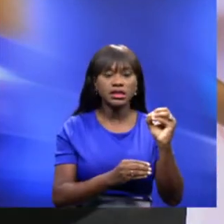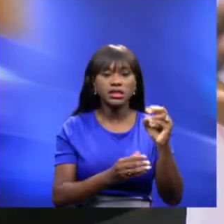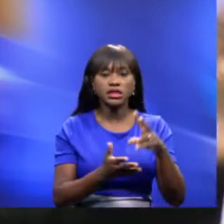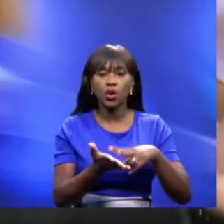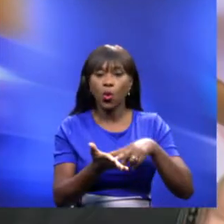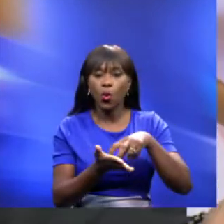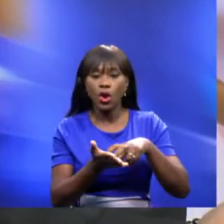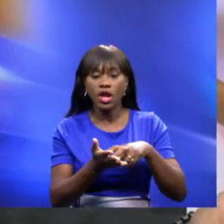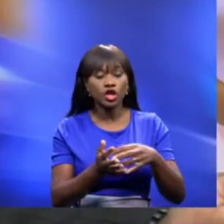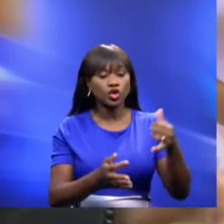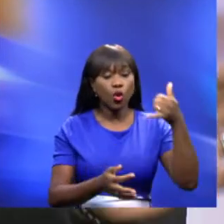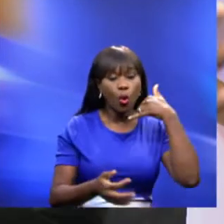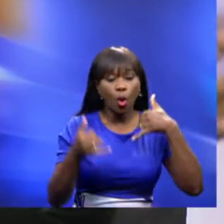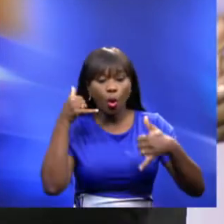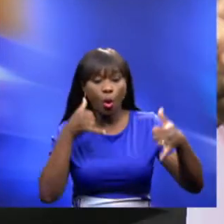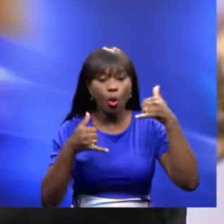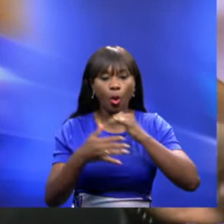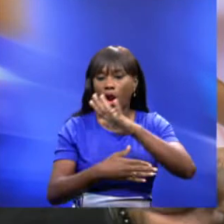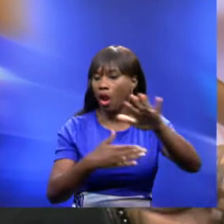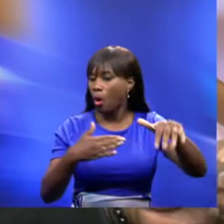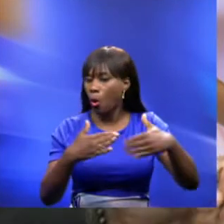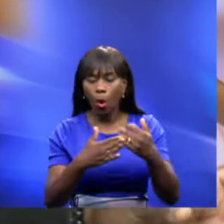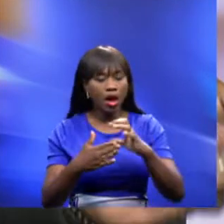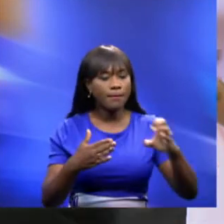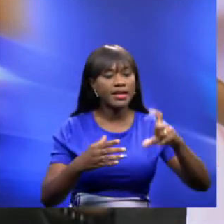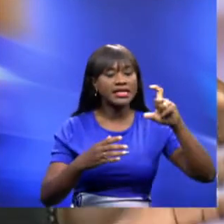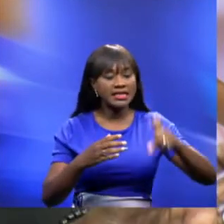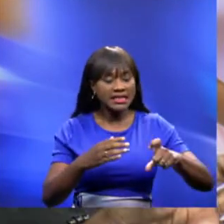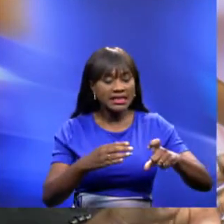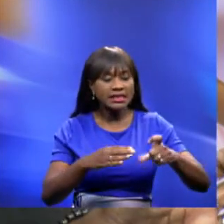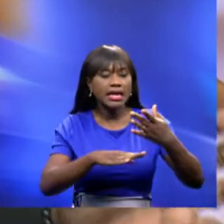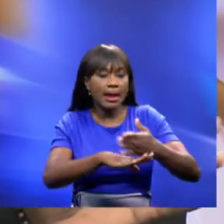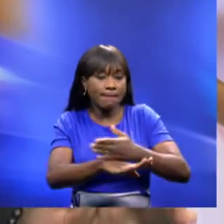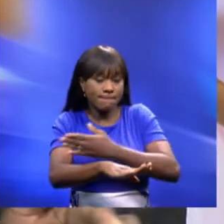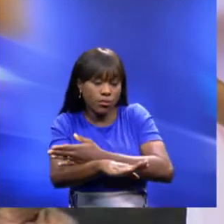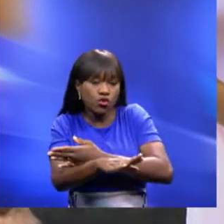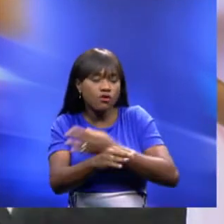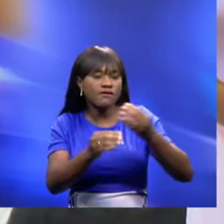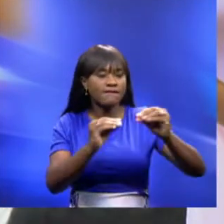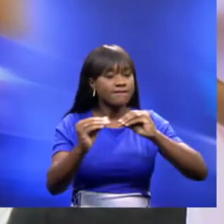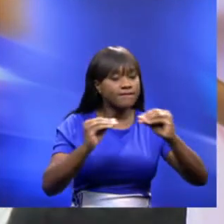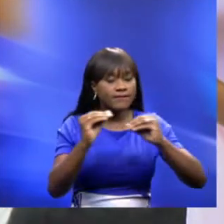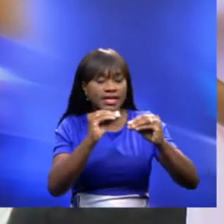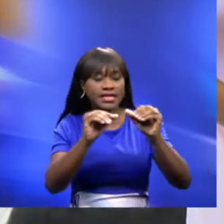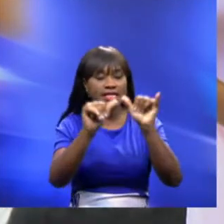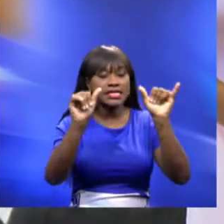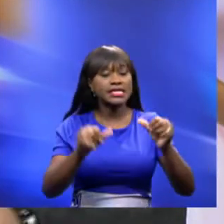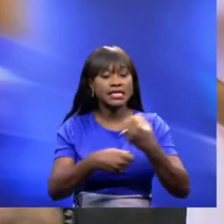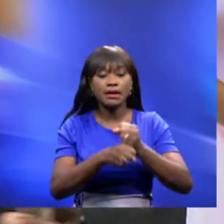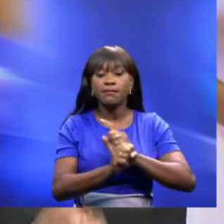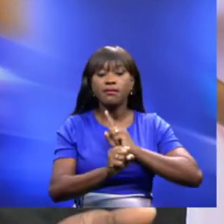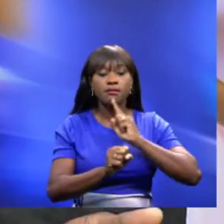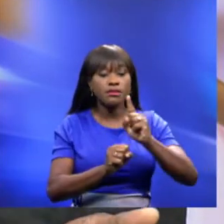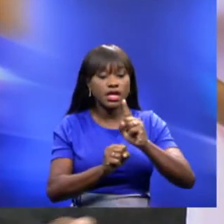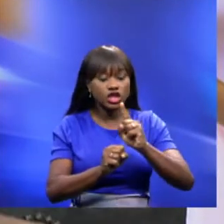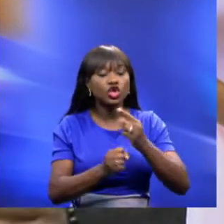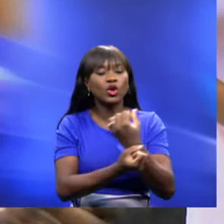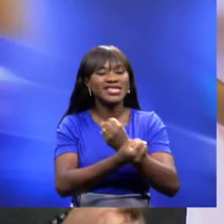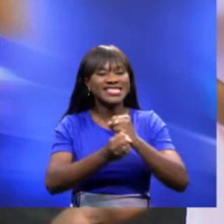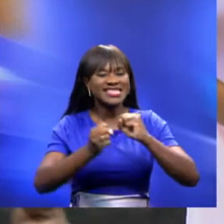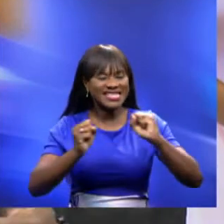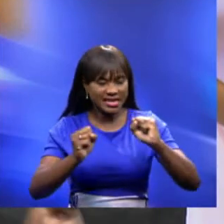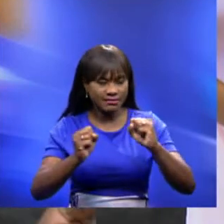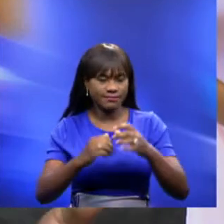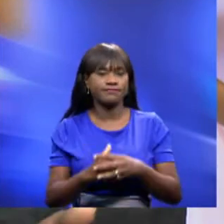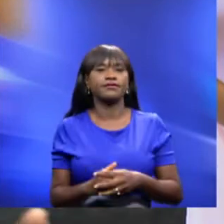We contacted them all. Look, you need to update the system, get it up and running to ensure that your remote access is actually functioning. So